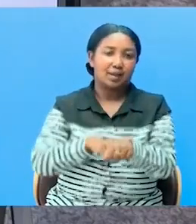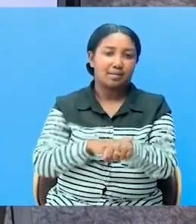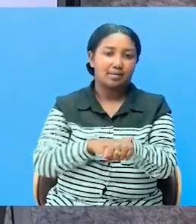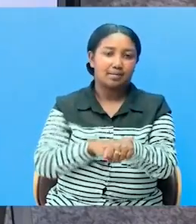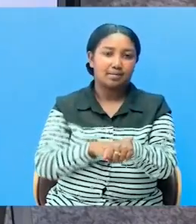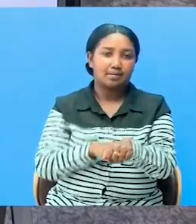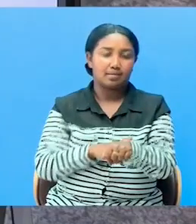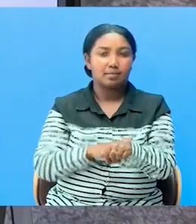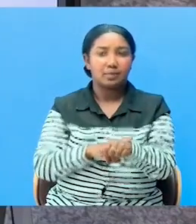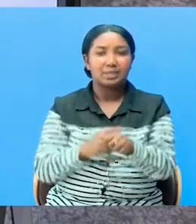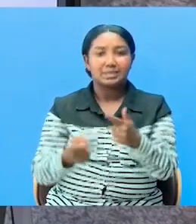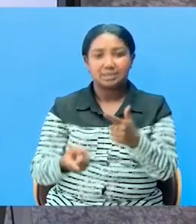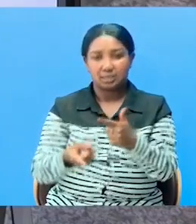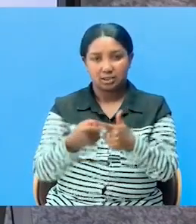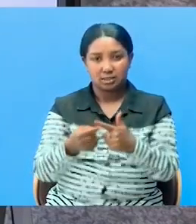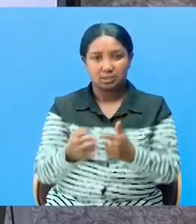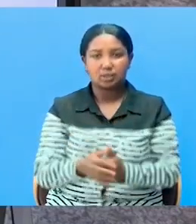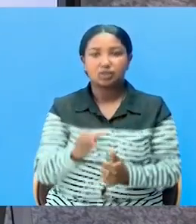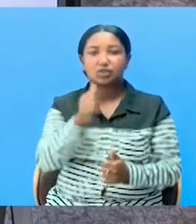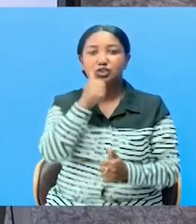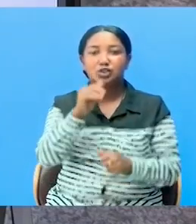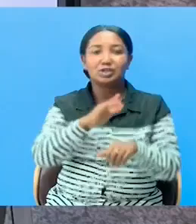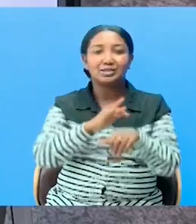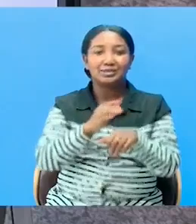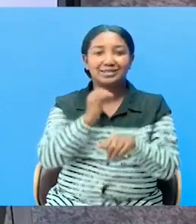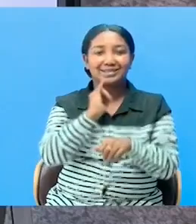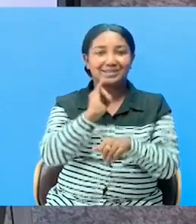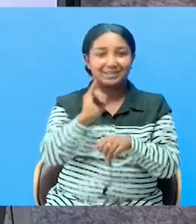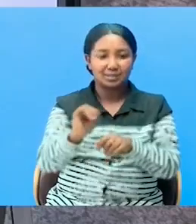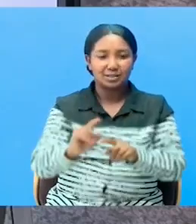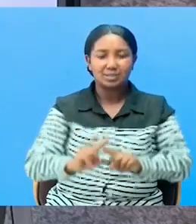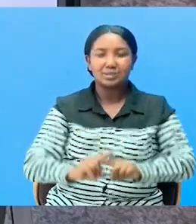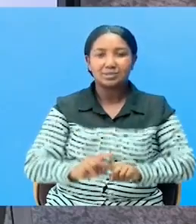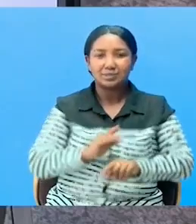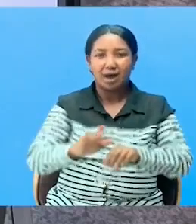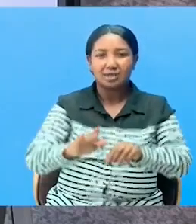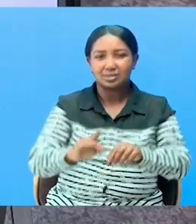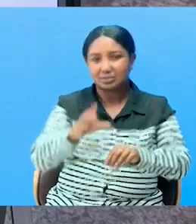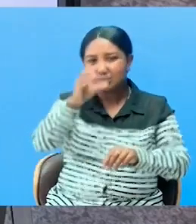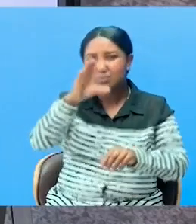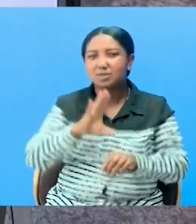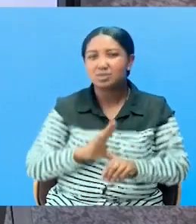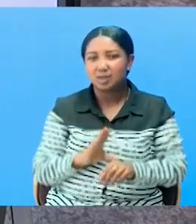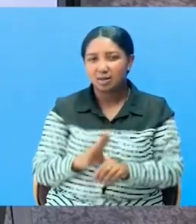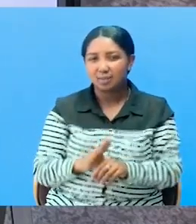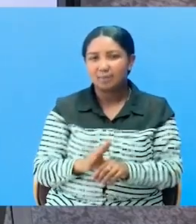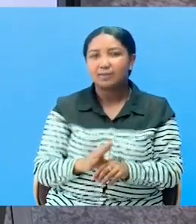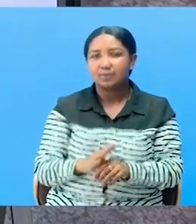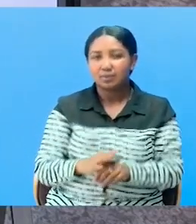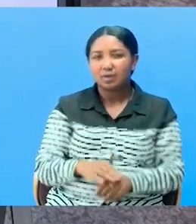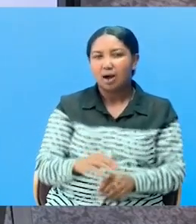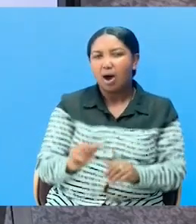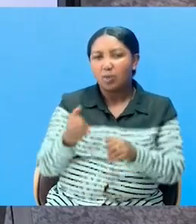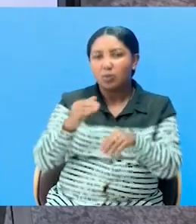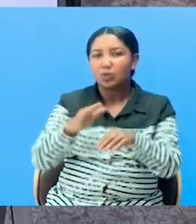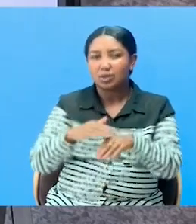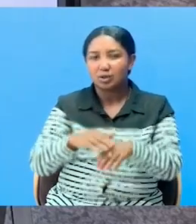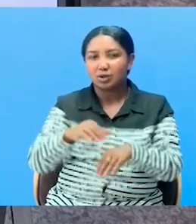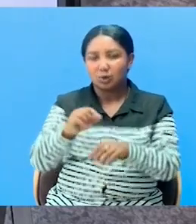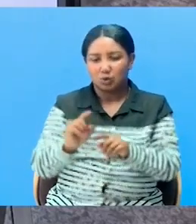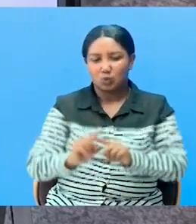time. Second, she is unique person. How we can read these words?